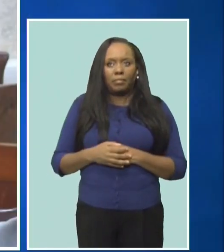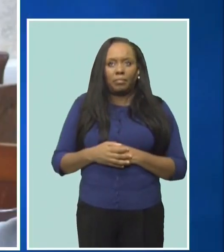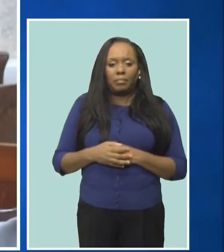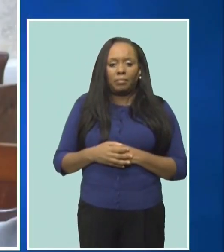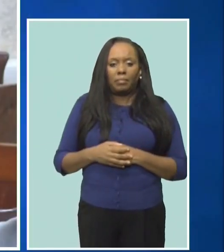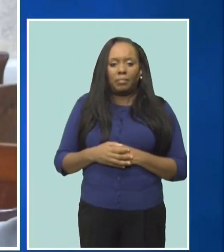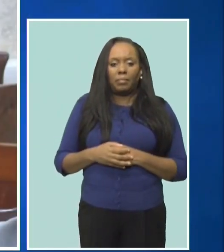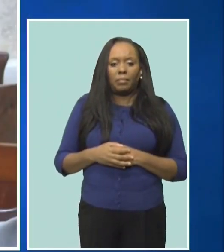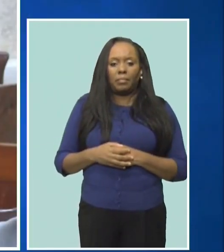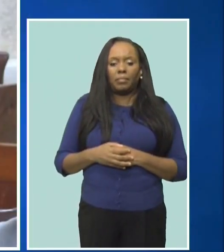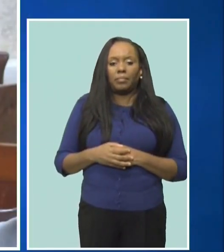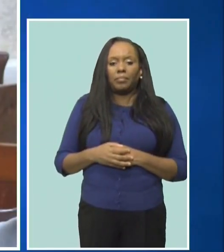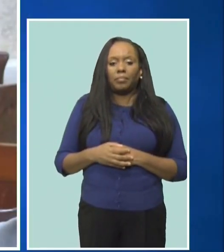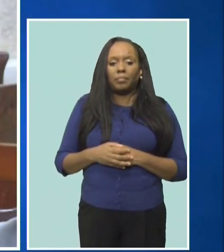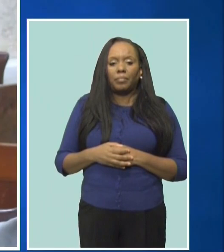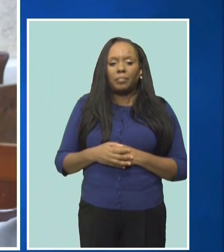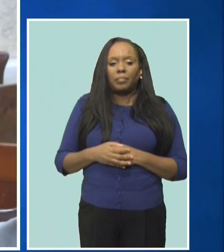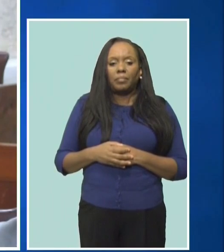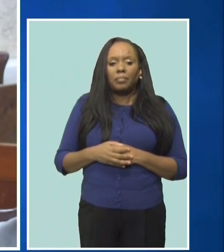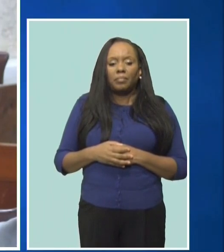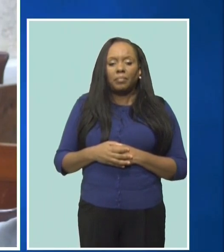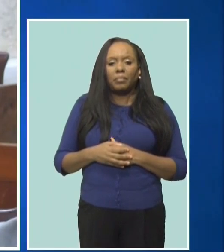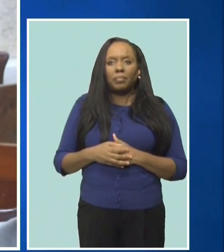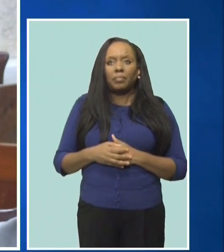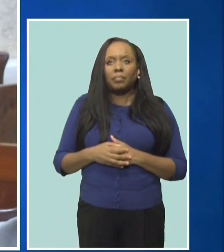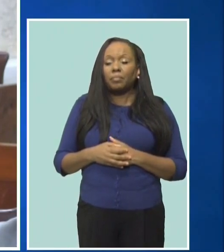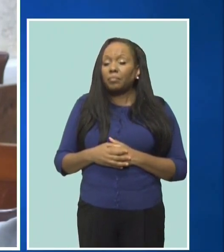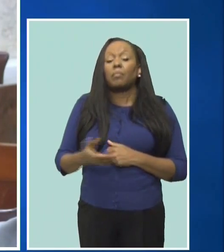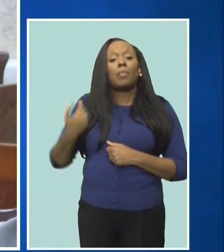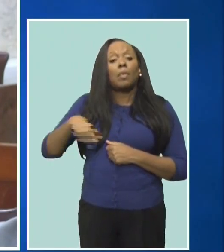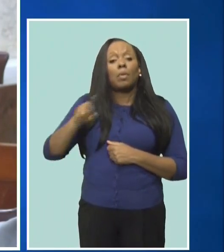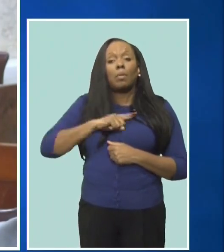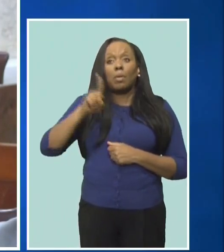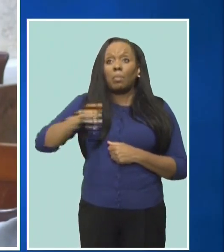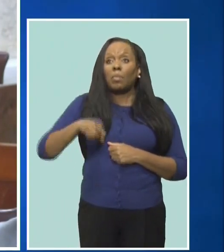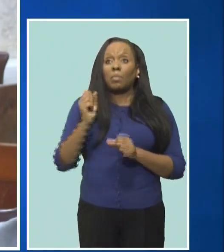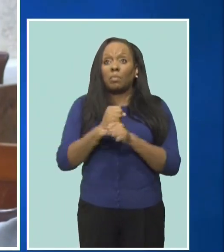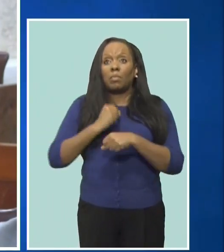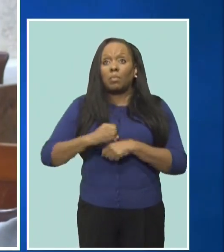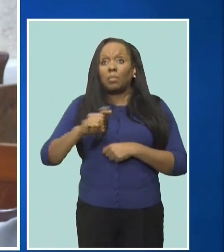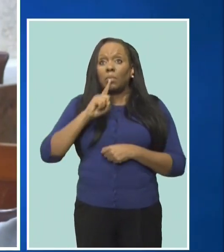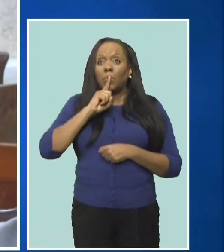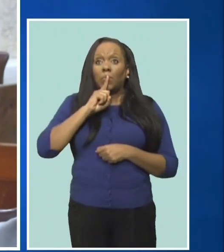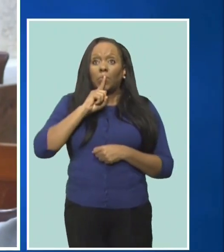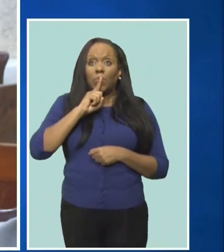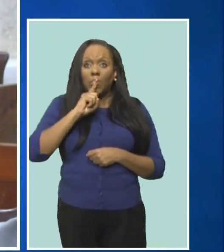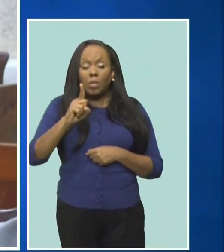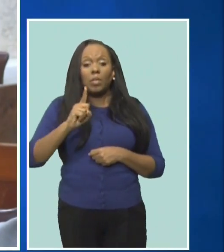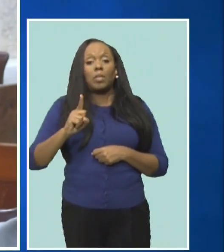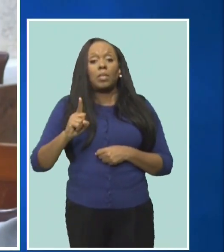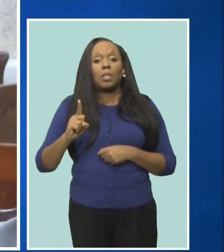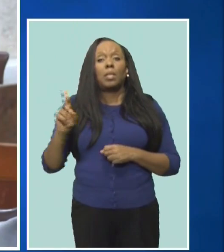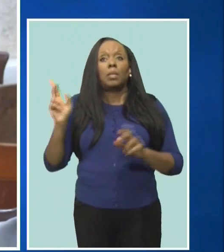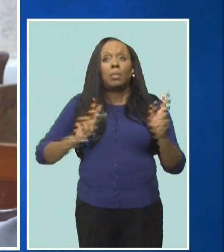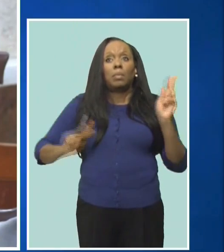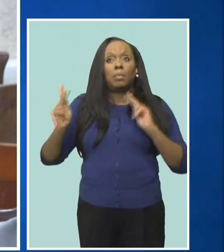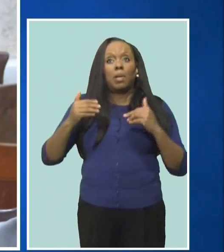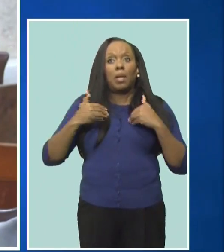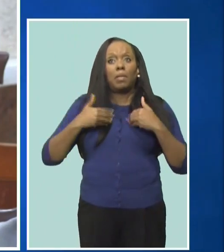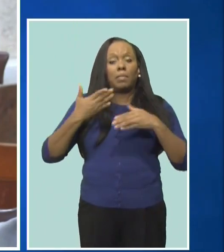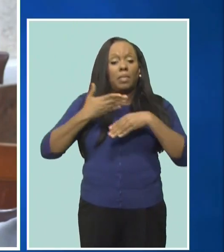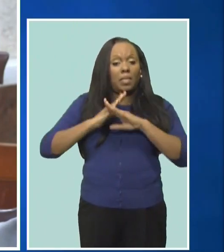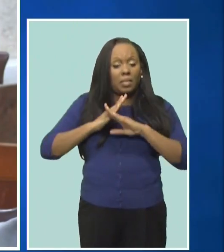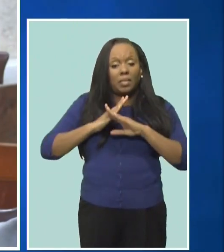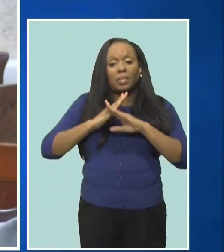Every effort must be made to ensure that these persons are protected, because more